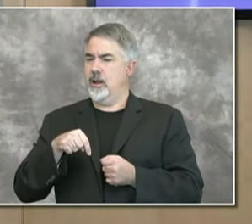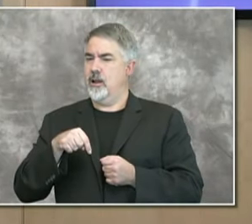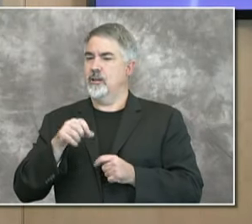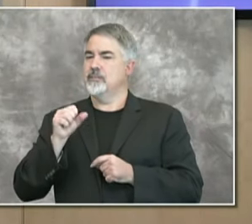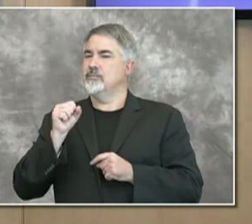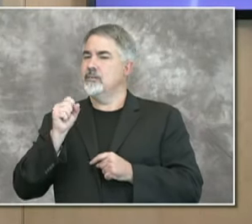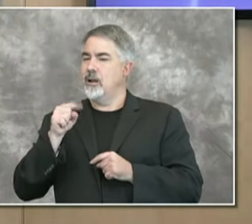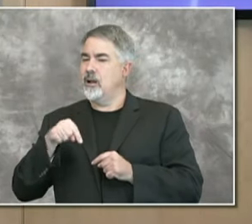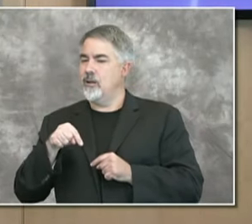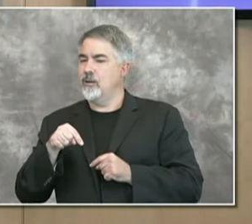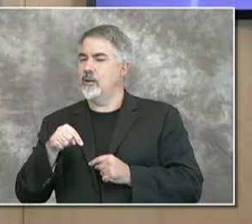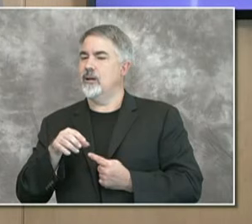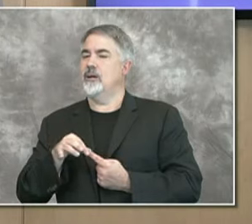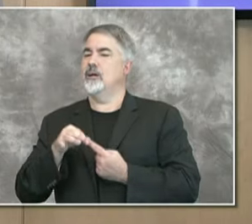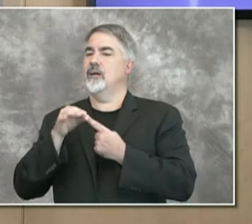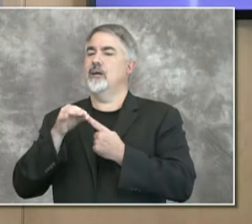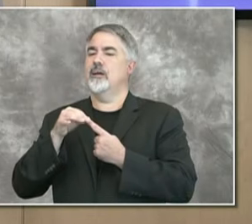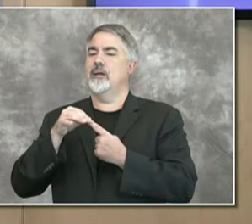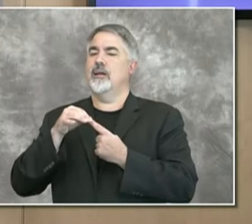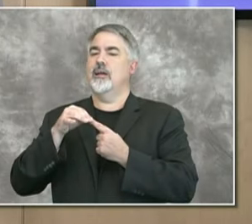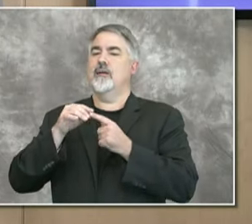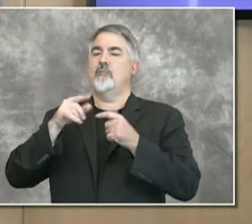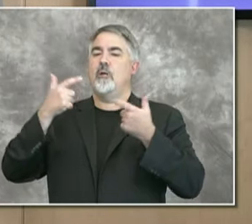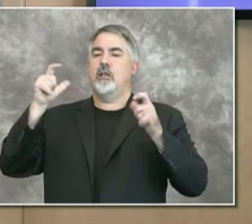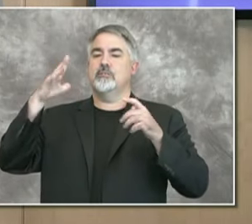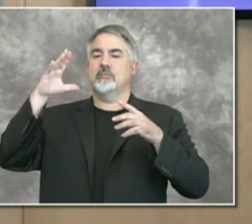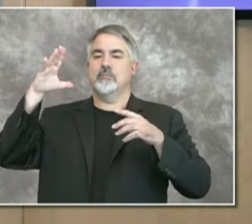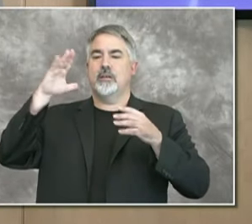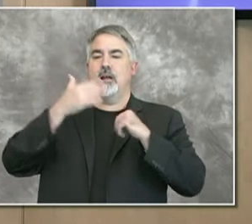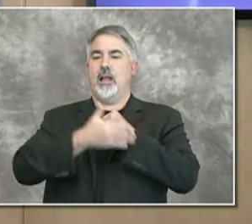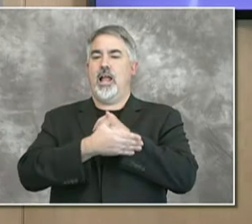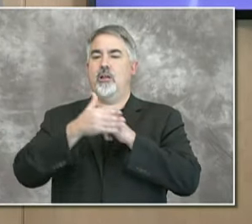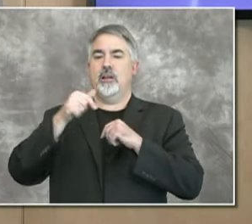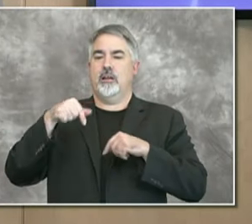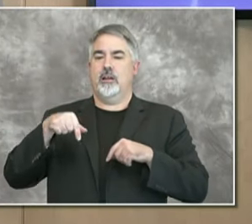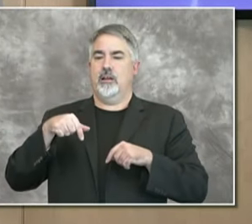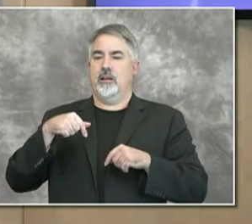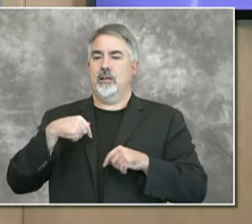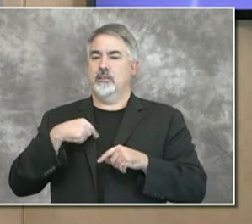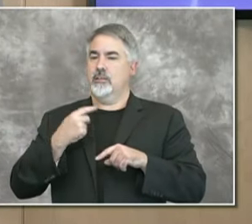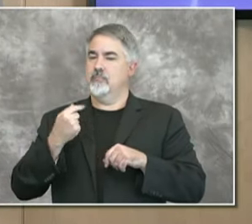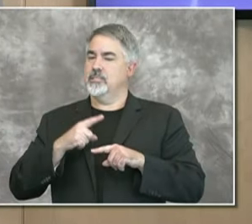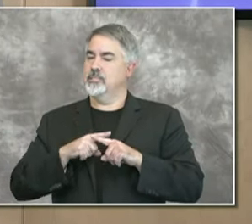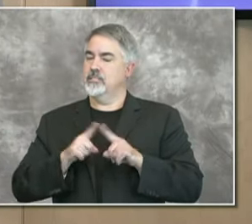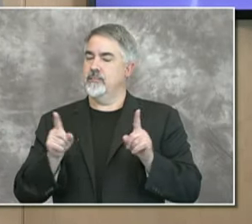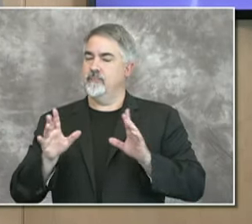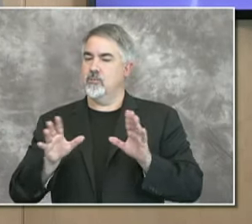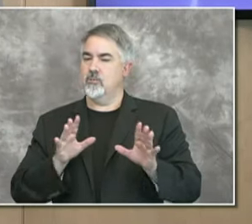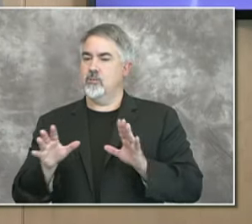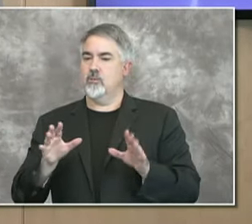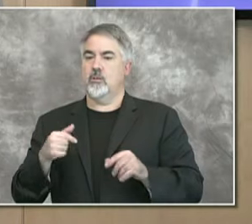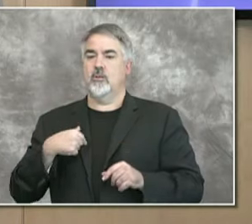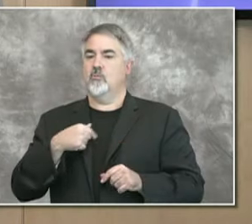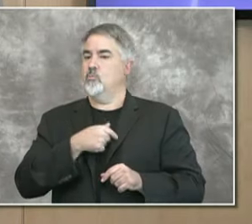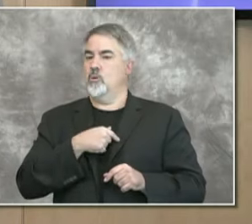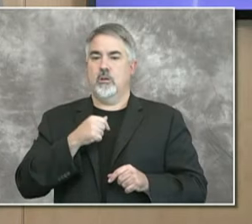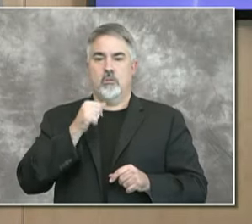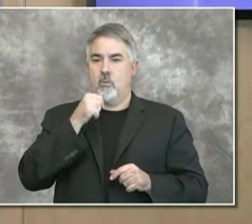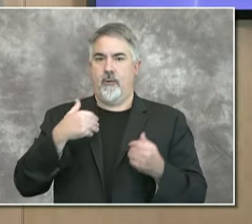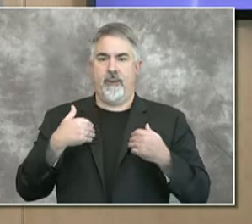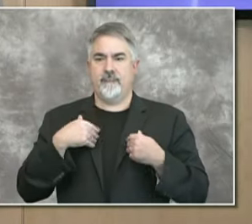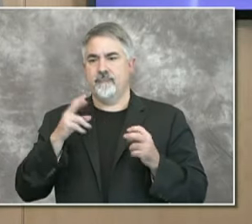little distinctive from other large urban counties in that we do not have our own county,